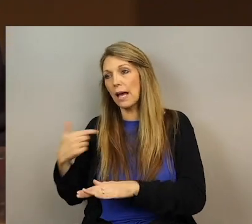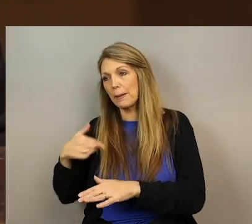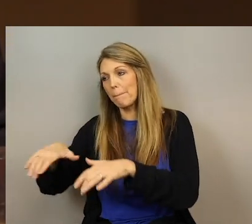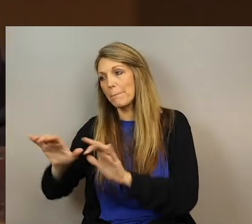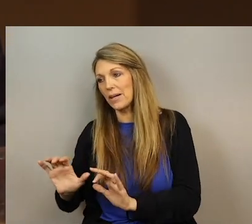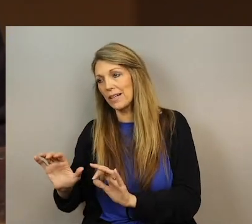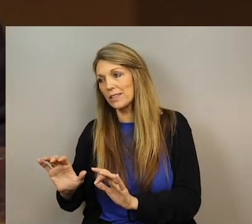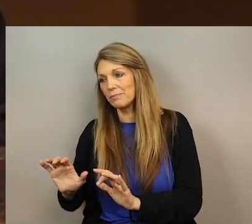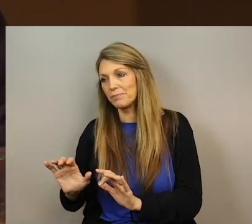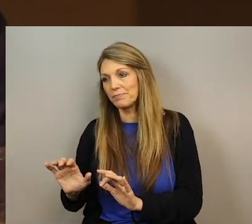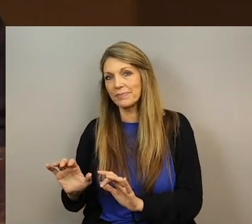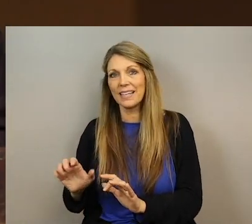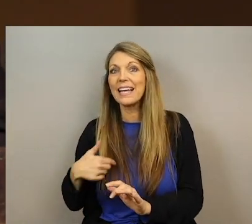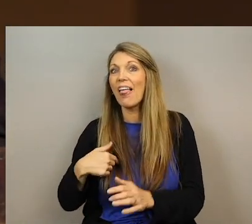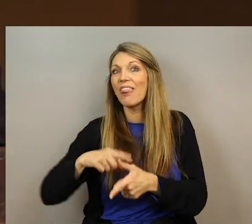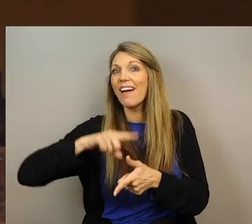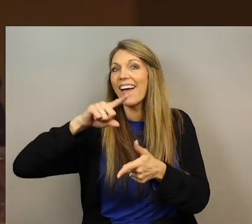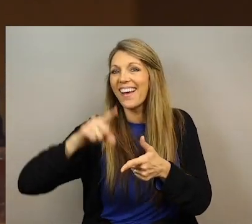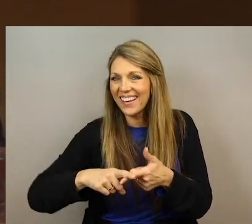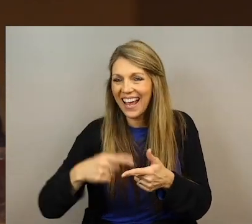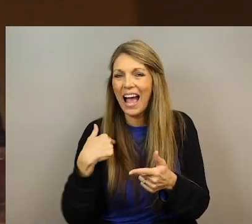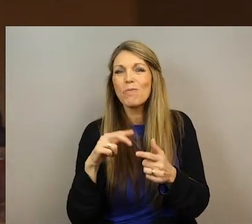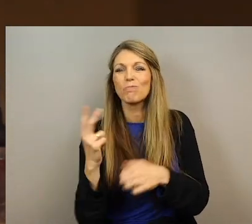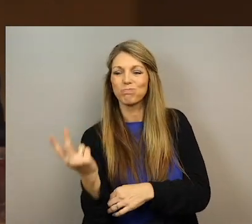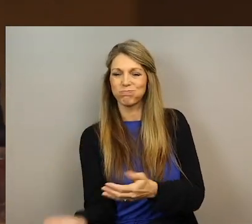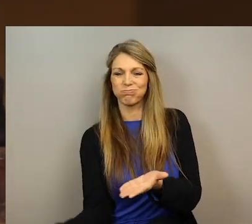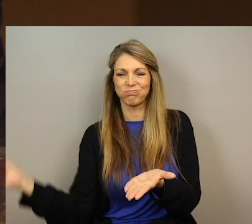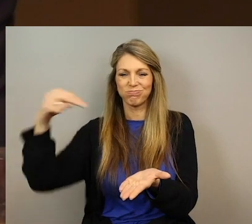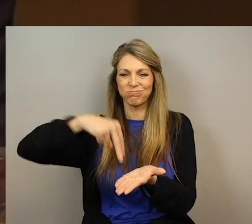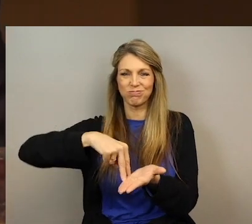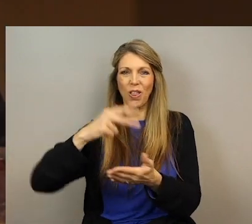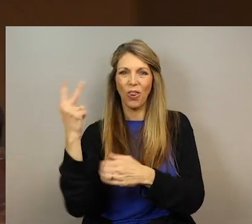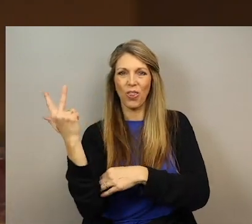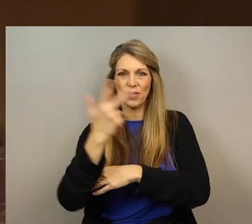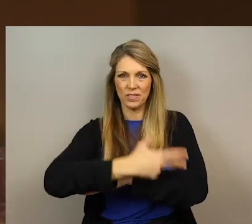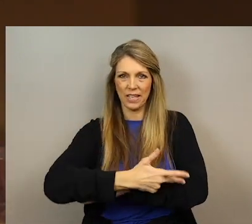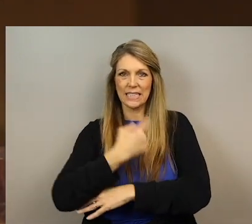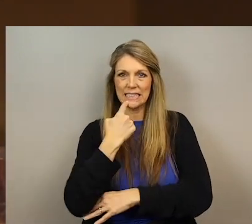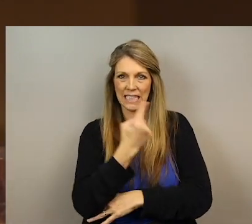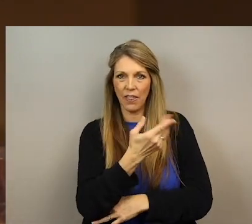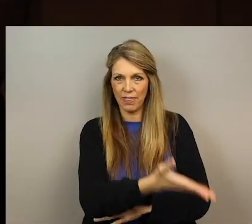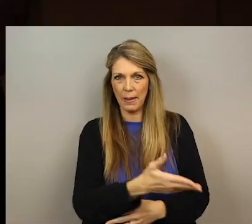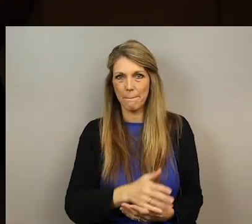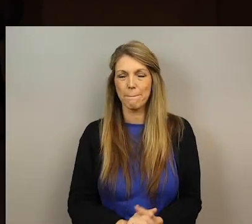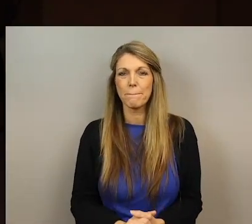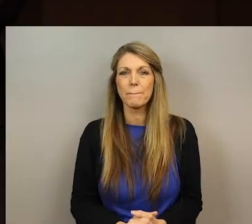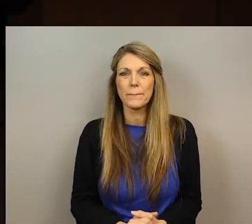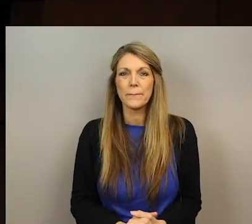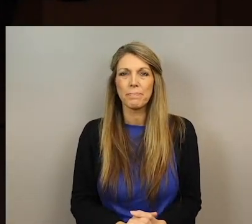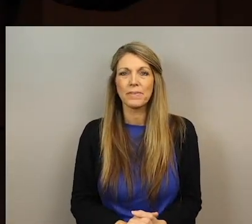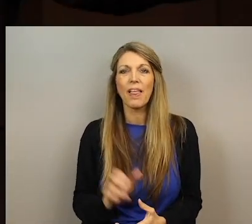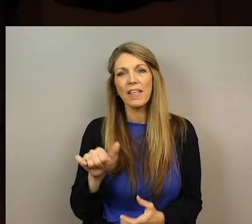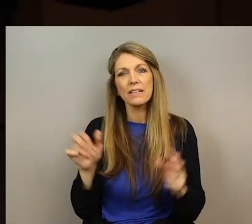going to be buried in the grave." He says, "I will be raised on the third day." This is